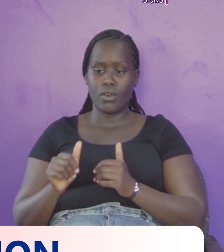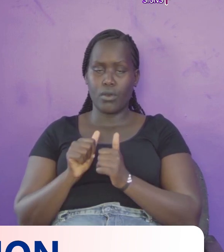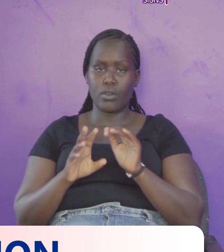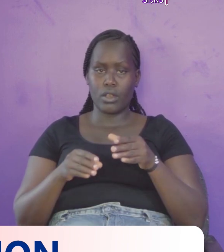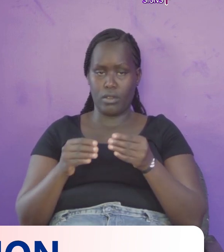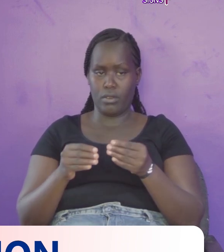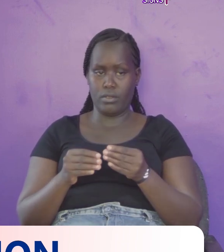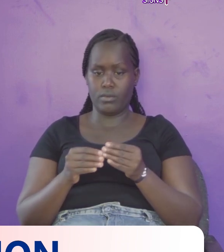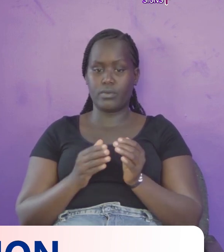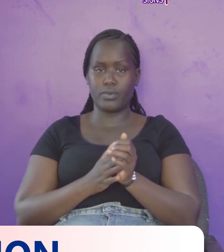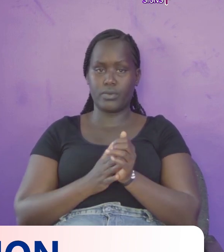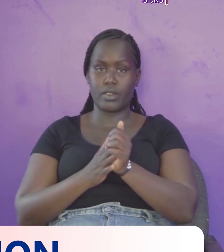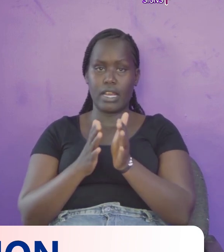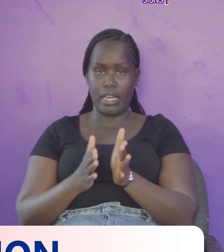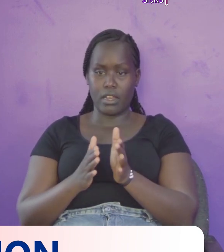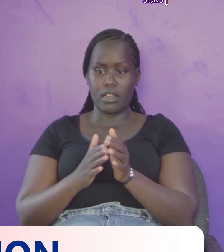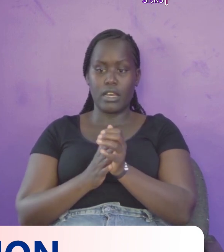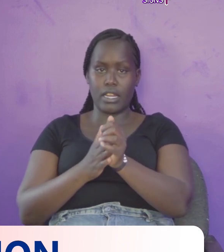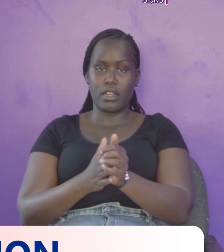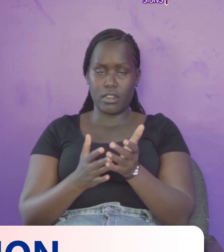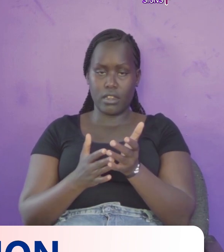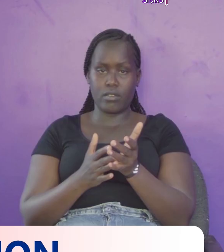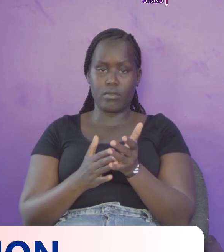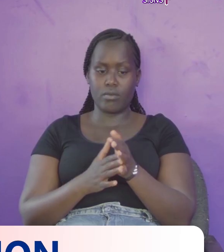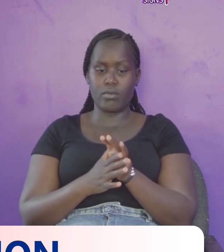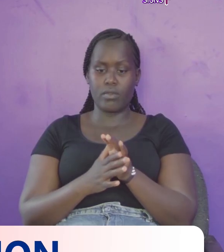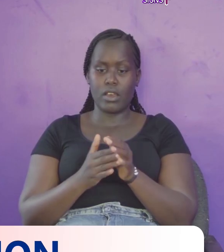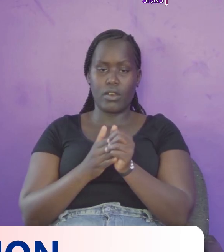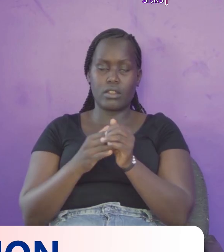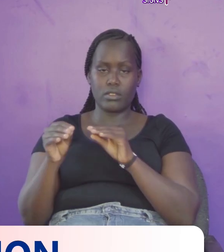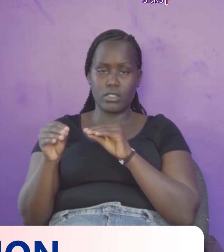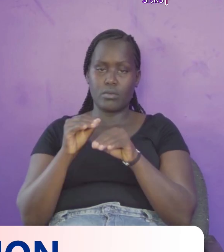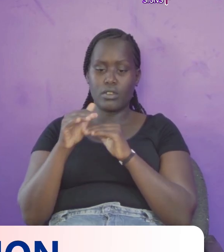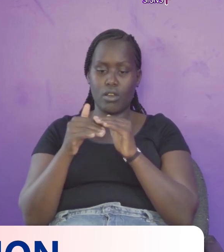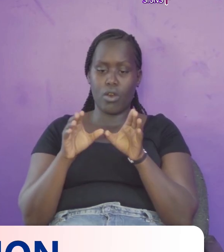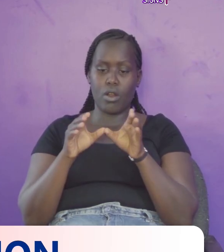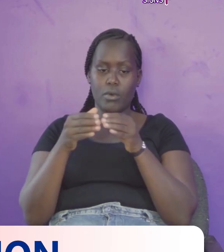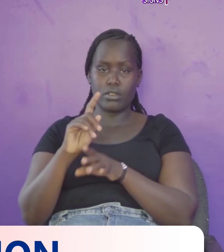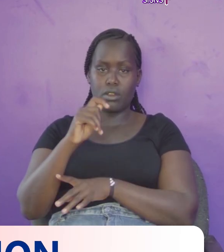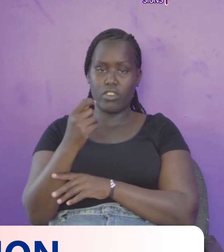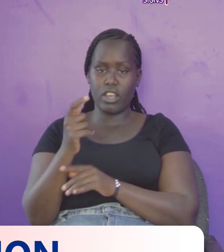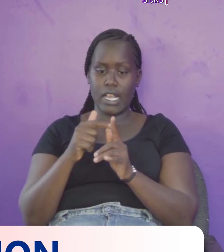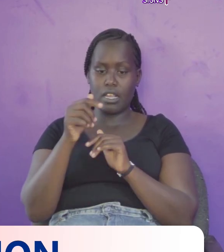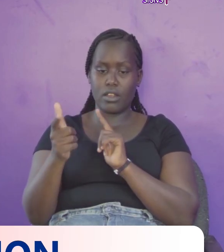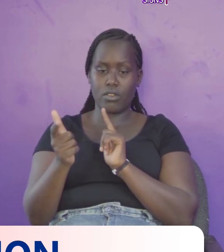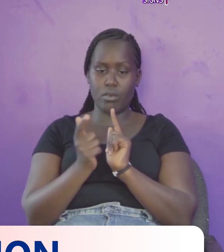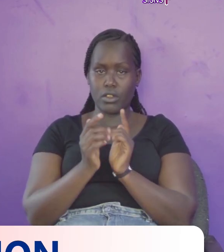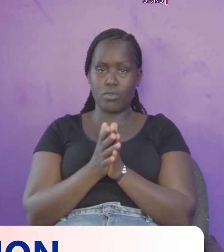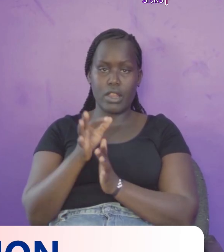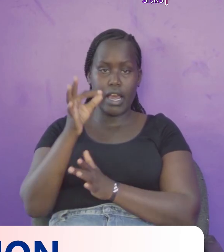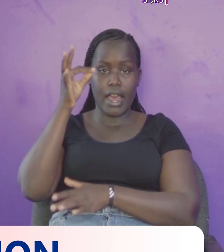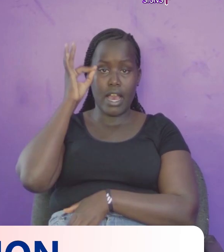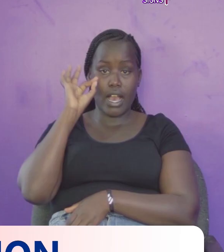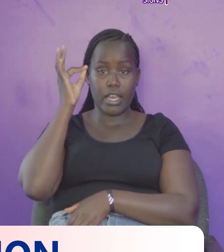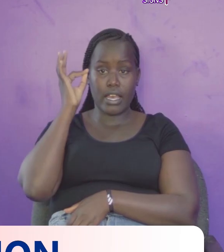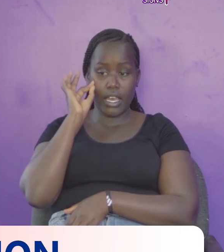had a NEC meeting. Leaders leading the caucus of disabilities in all parties in Kenya, by the way. Tukapatana na Kakiri. Kakiri said he